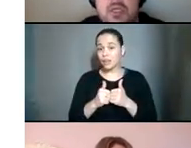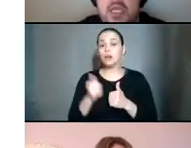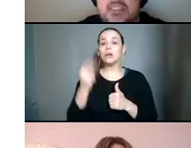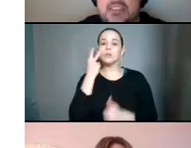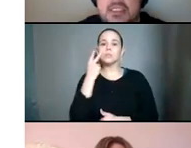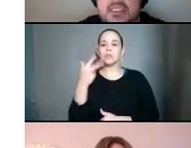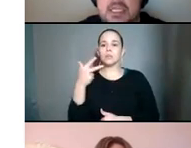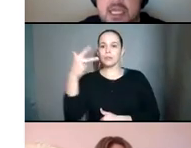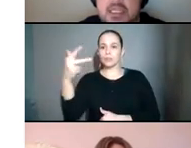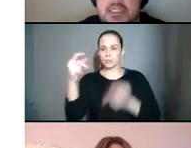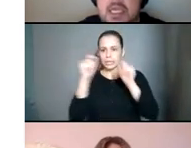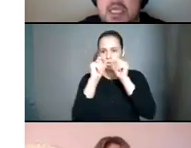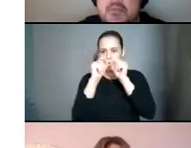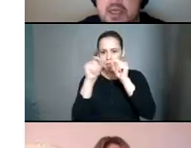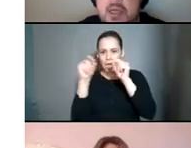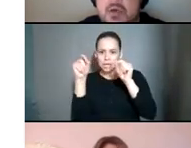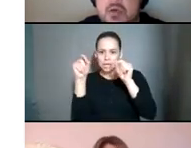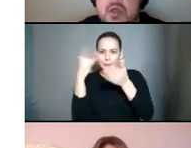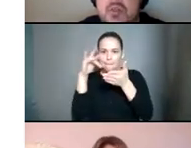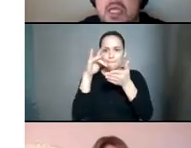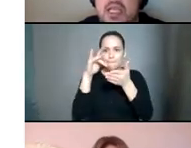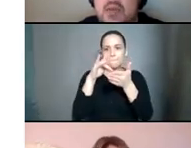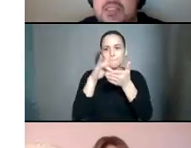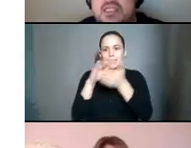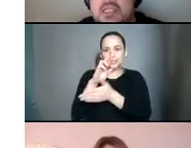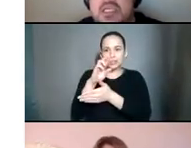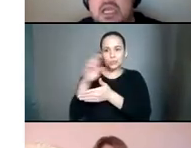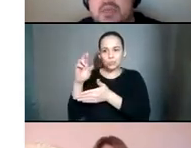lines near the middle of the right side of the screen.